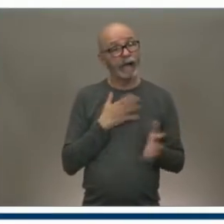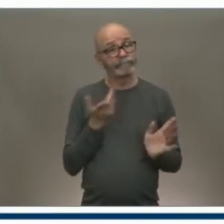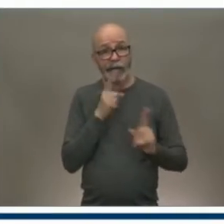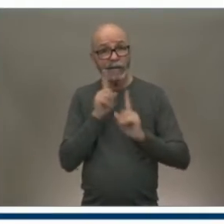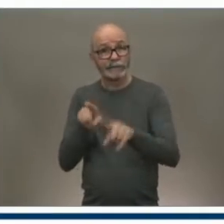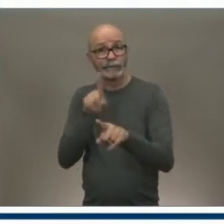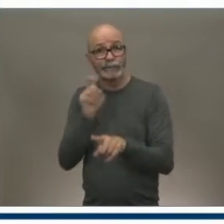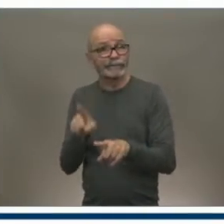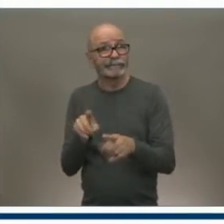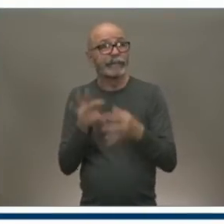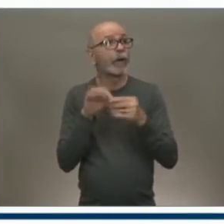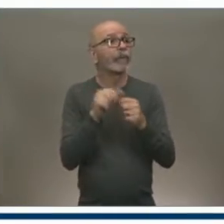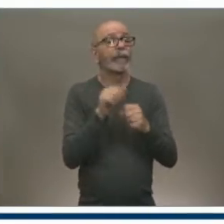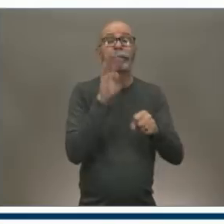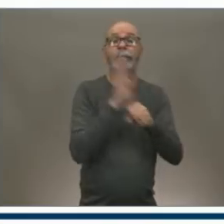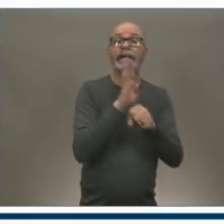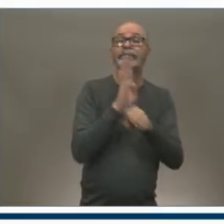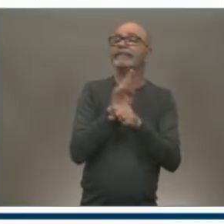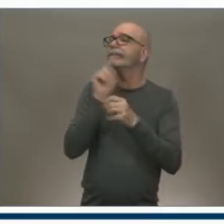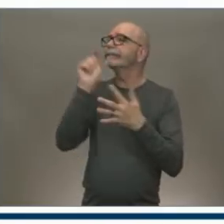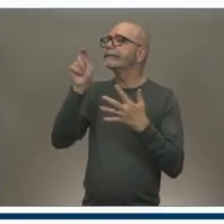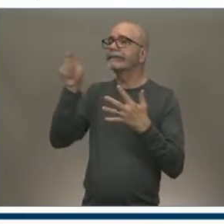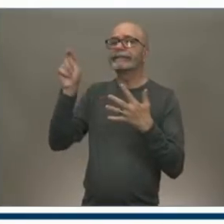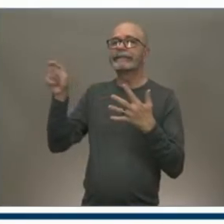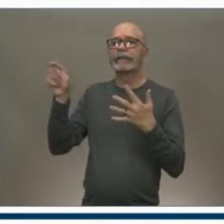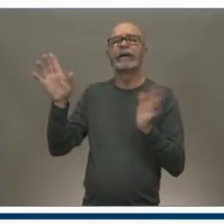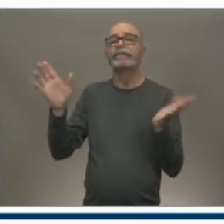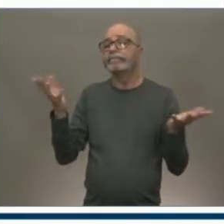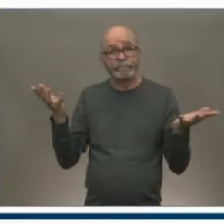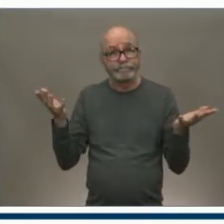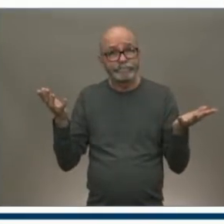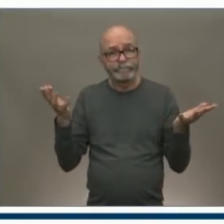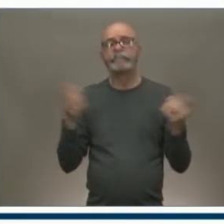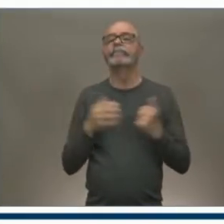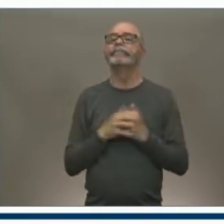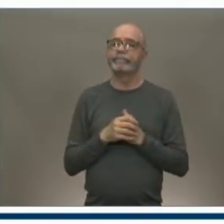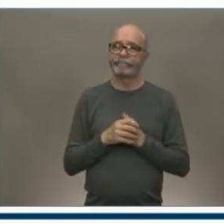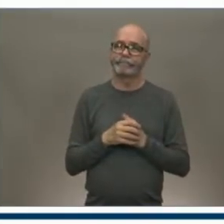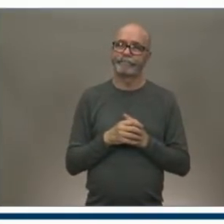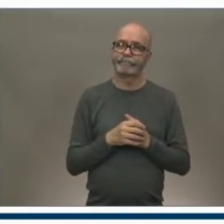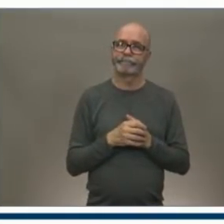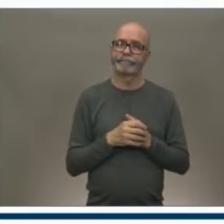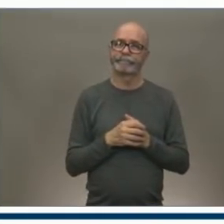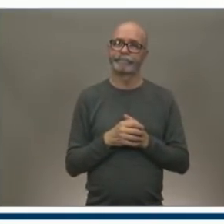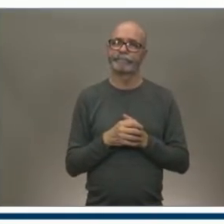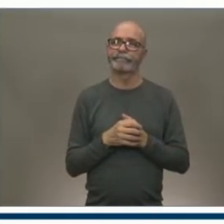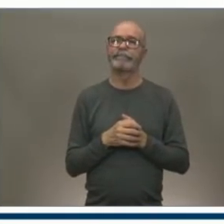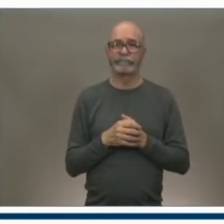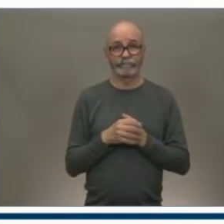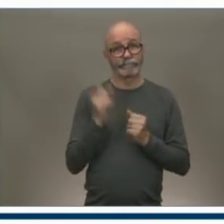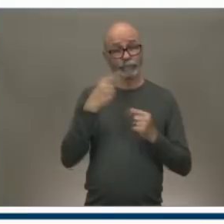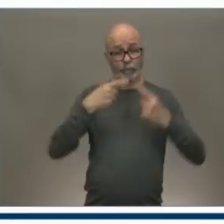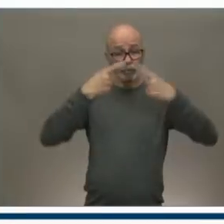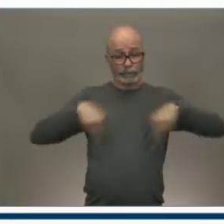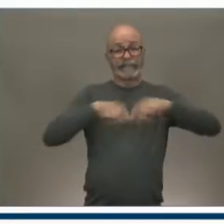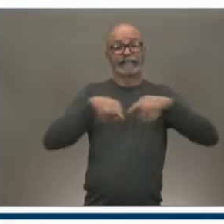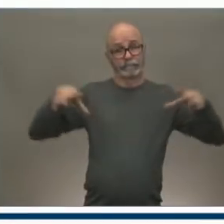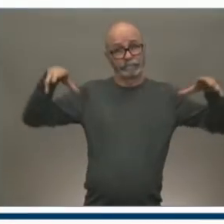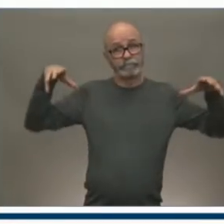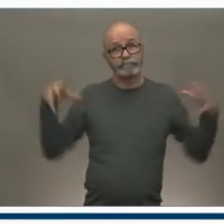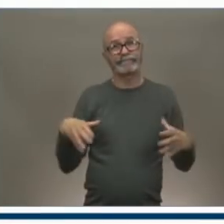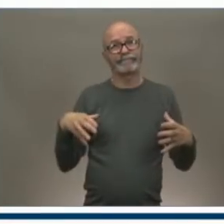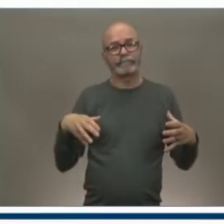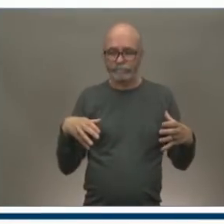group is that you should anticipate all of us having to have some level of COVID protocols and